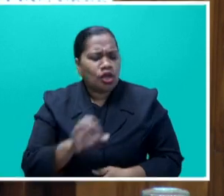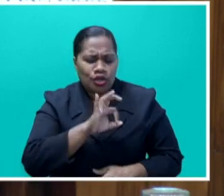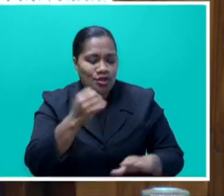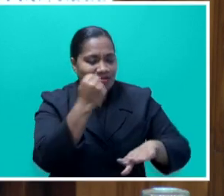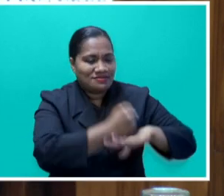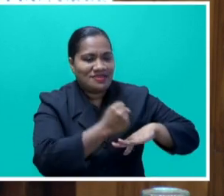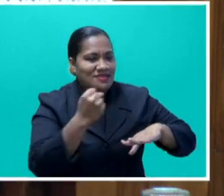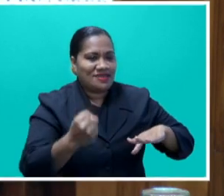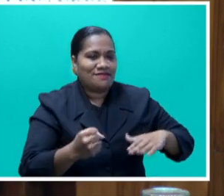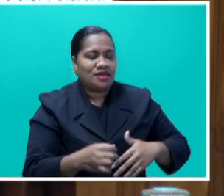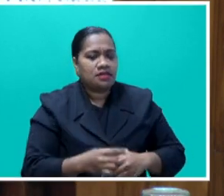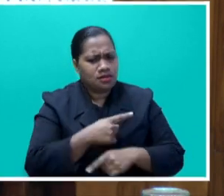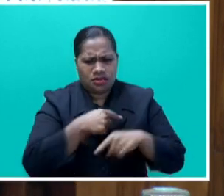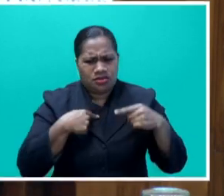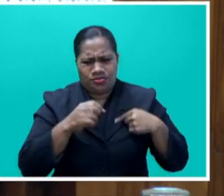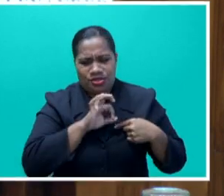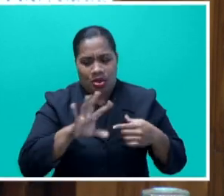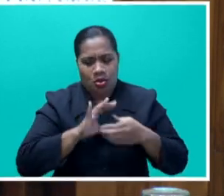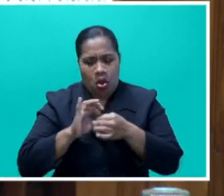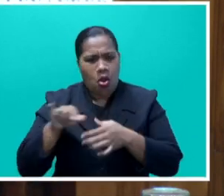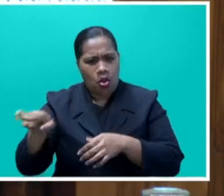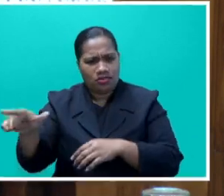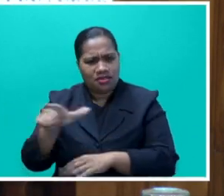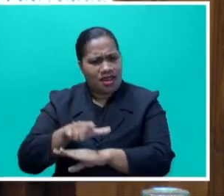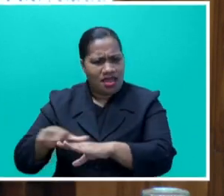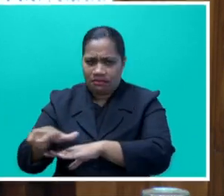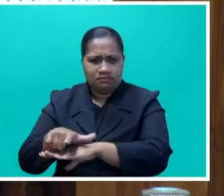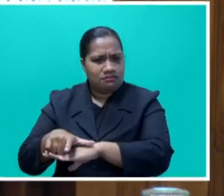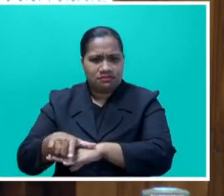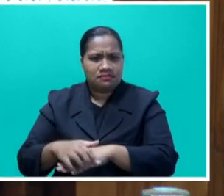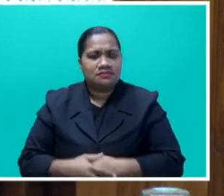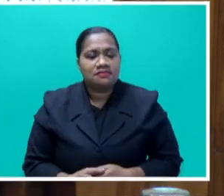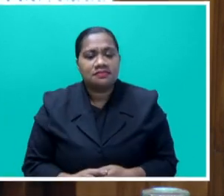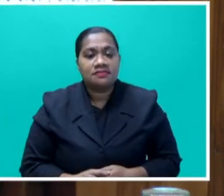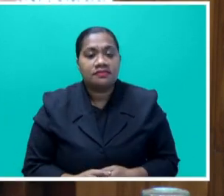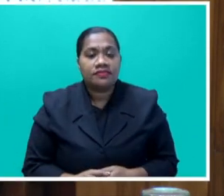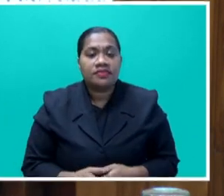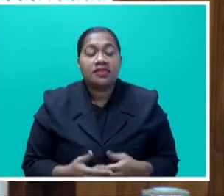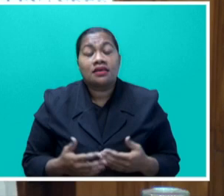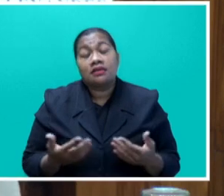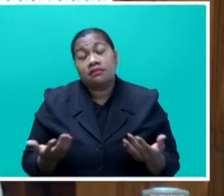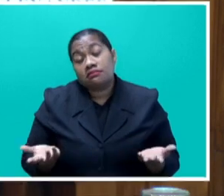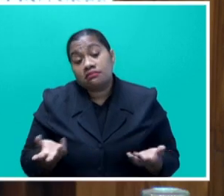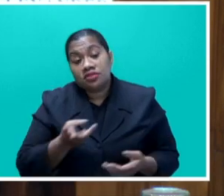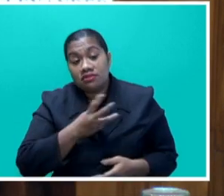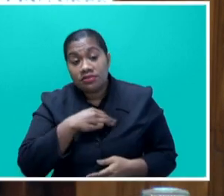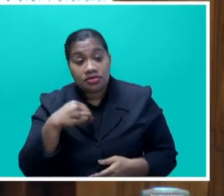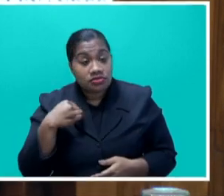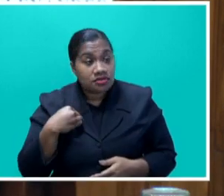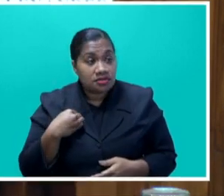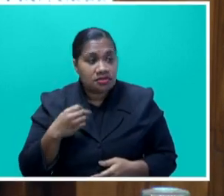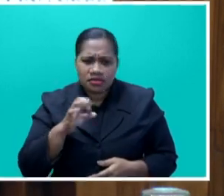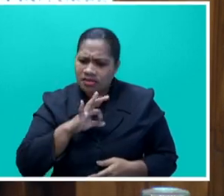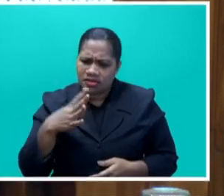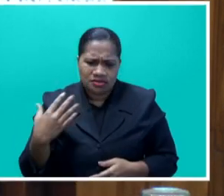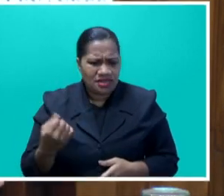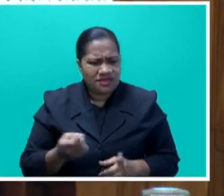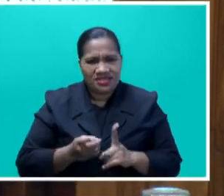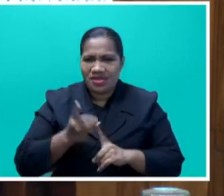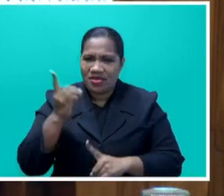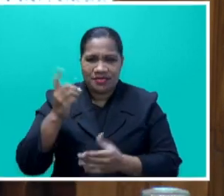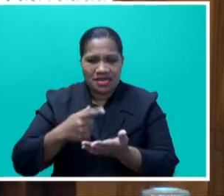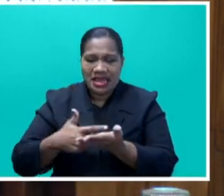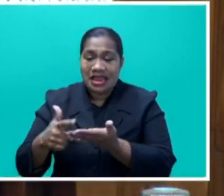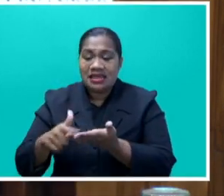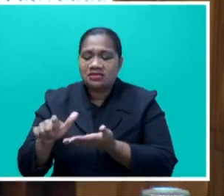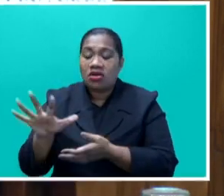government. We don't own that land. Unfortunately, the ministry, we don't have a development lease over those